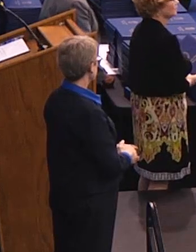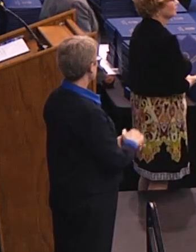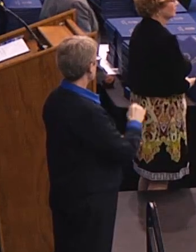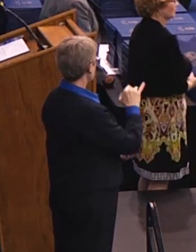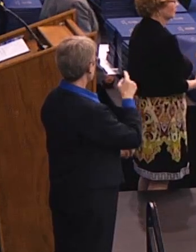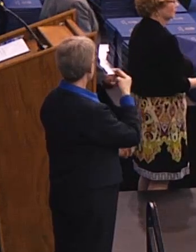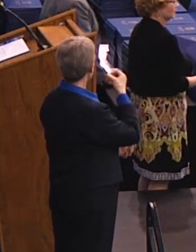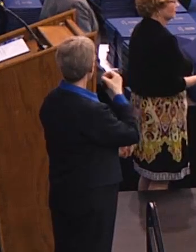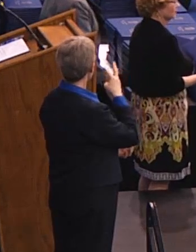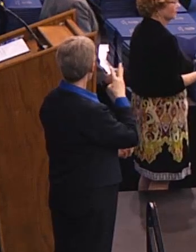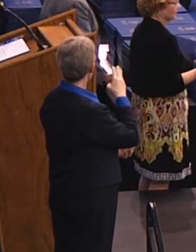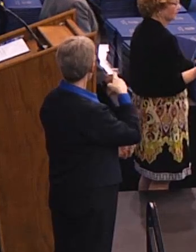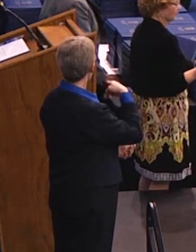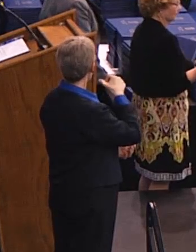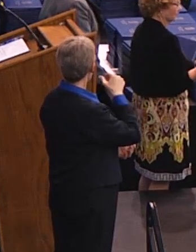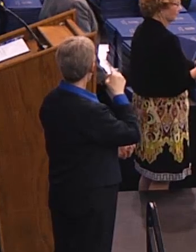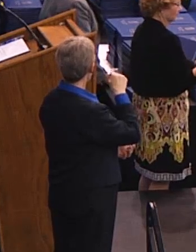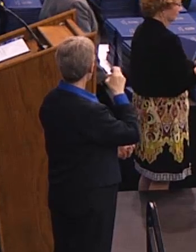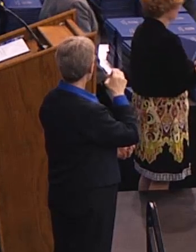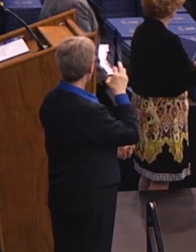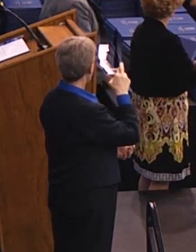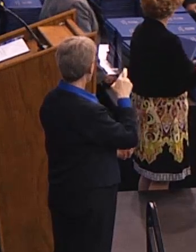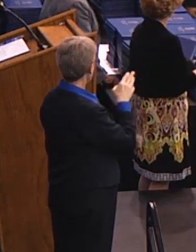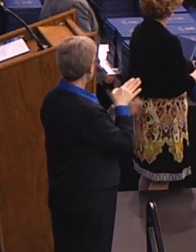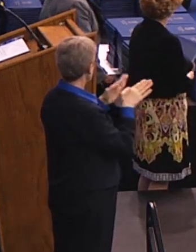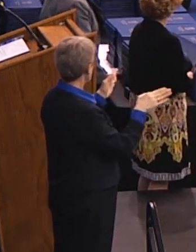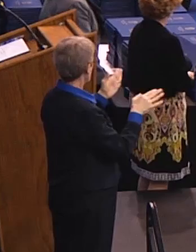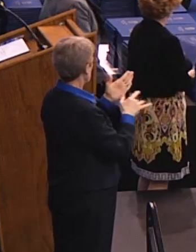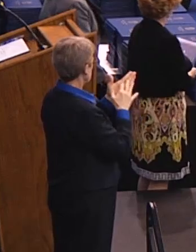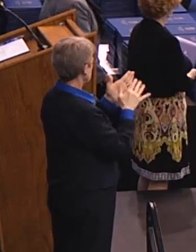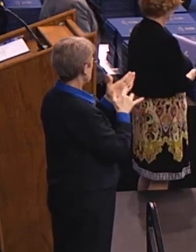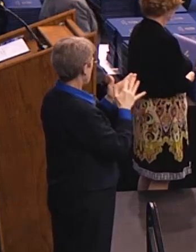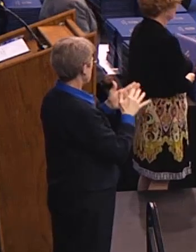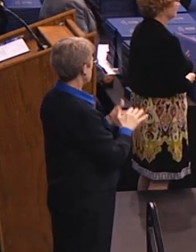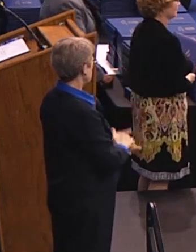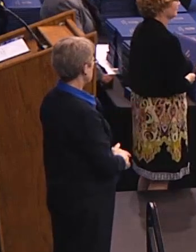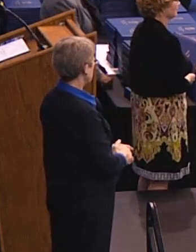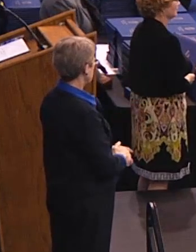Matthew Bradley Palmer, General Studies.